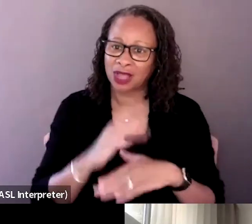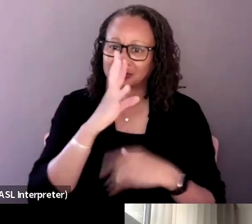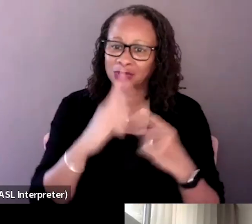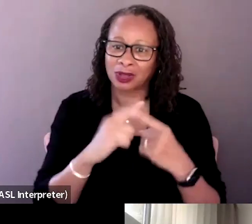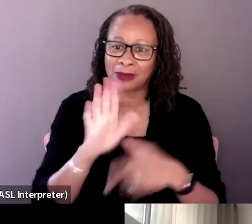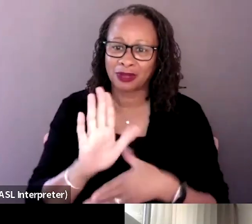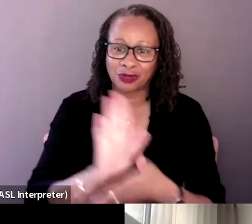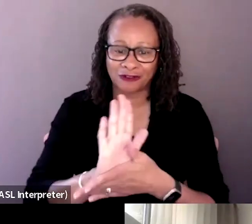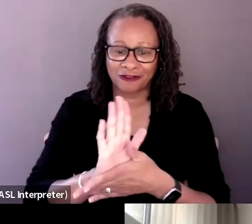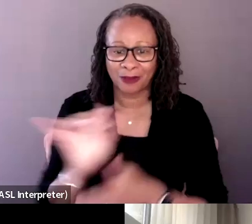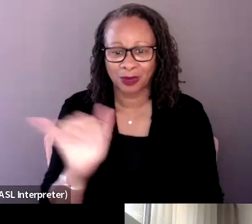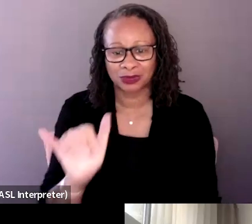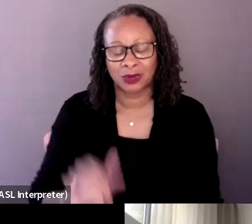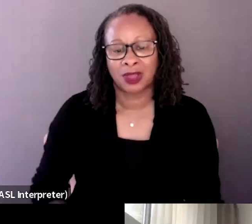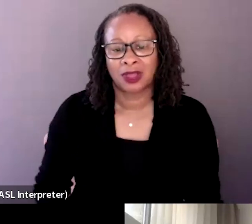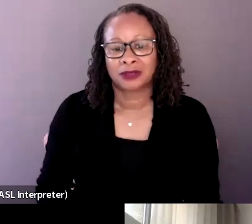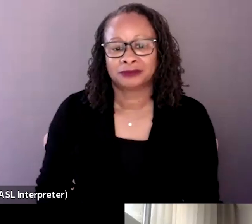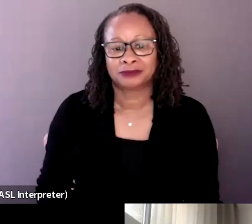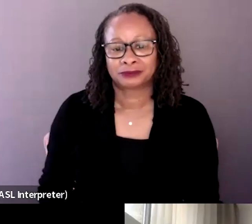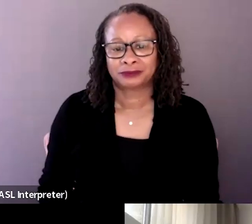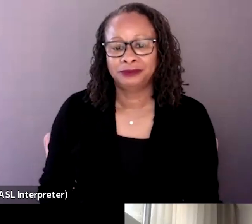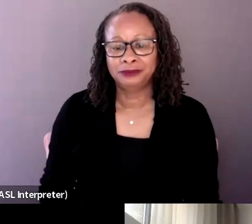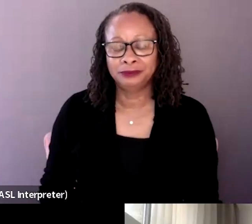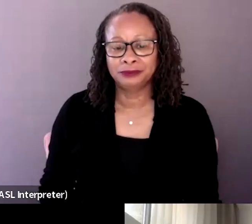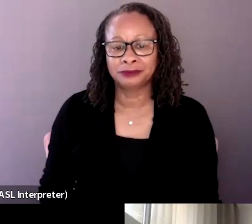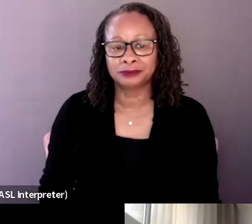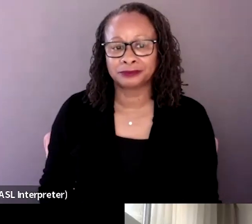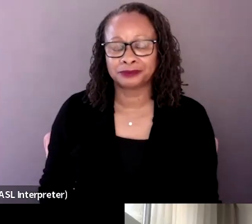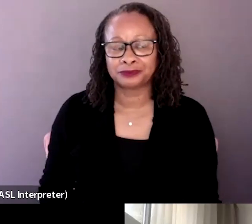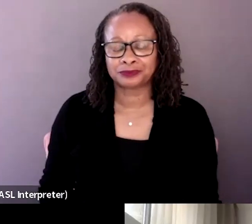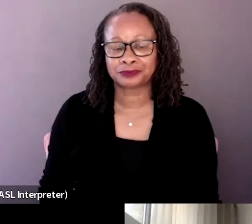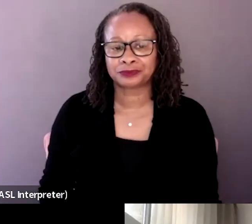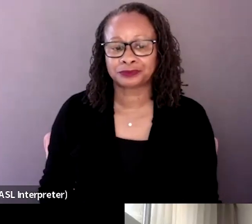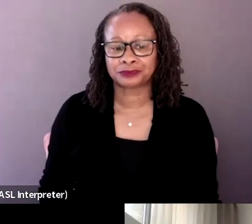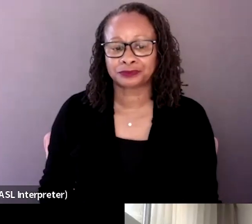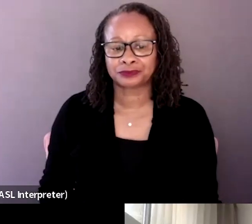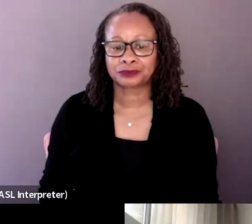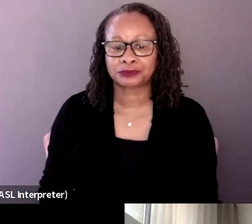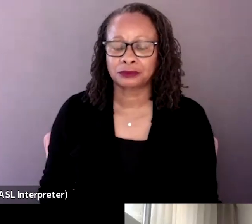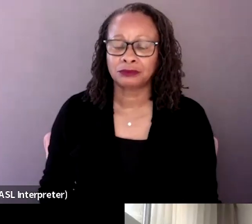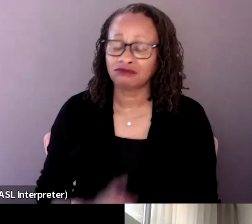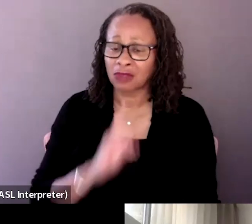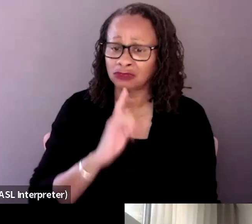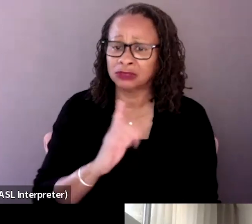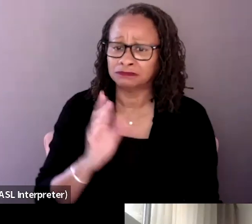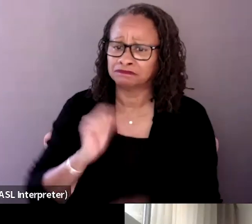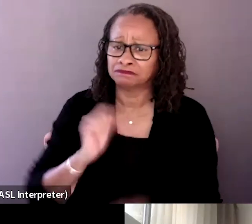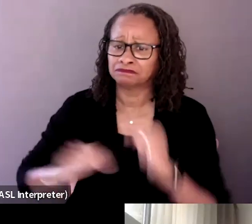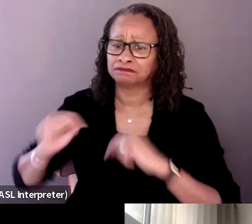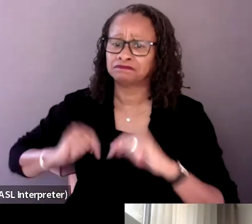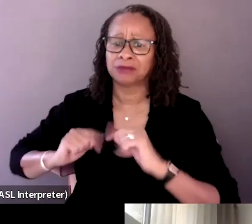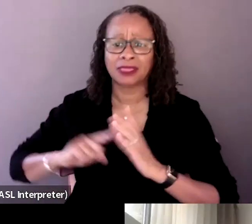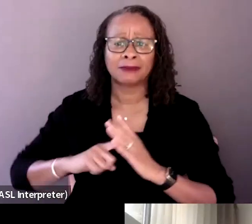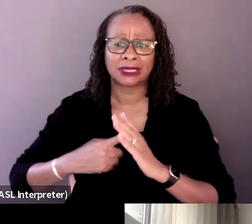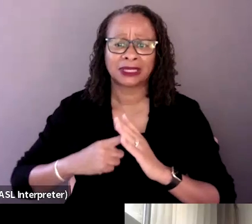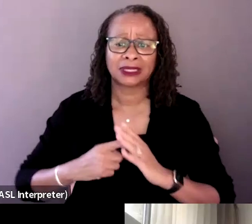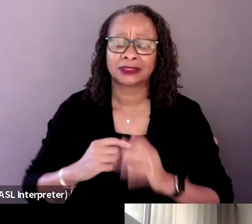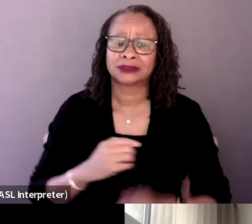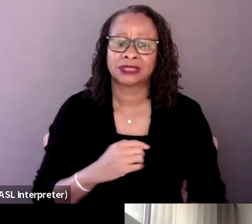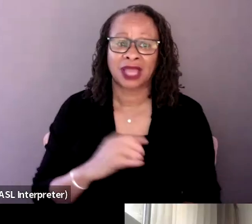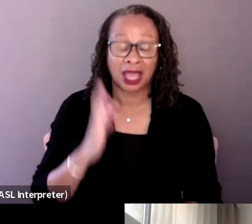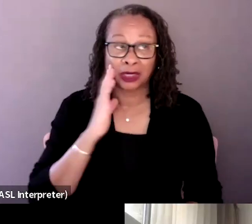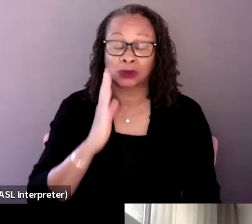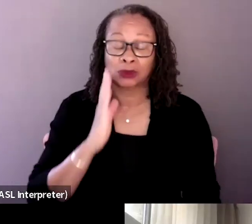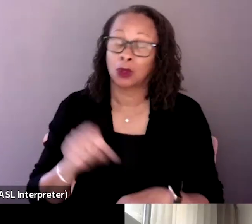as well. I wanted to go back to the beginning, which I know is a very long